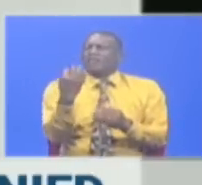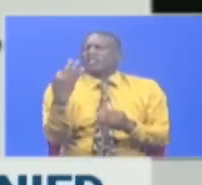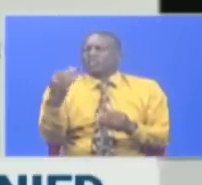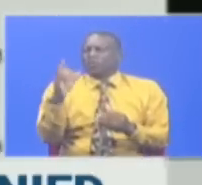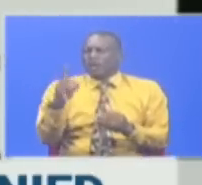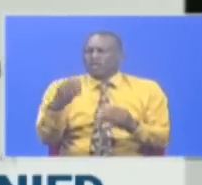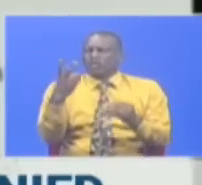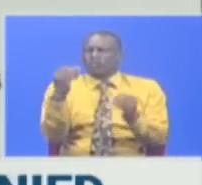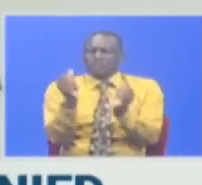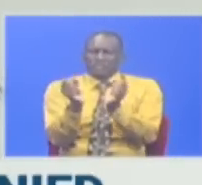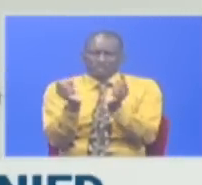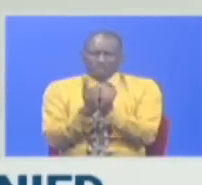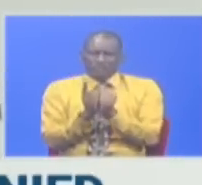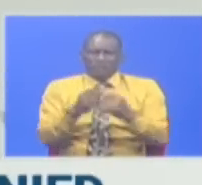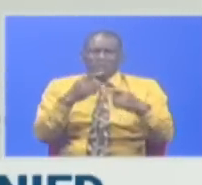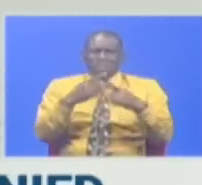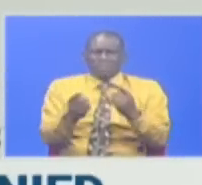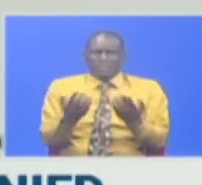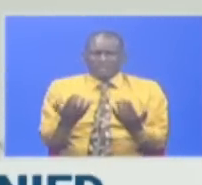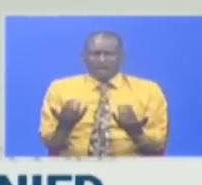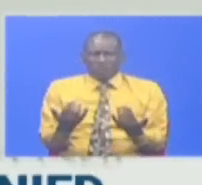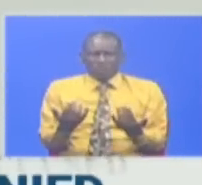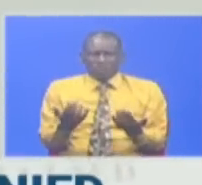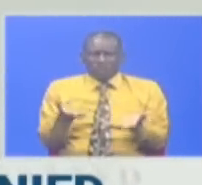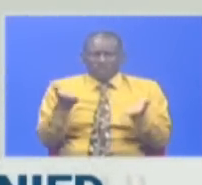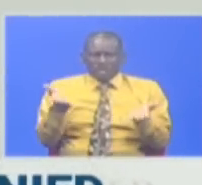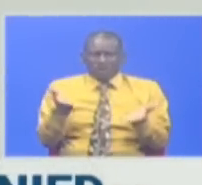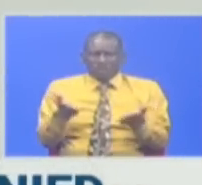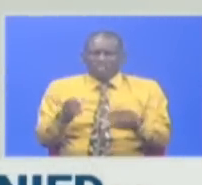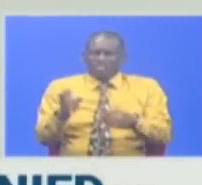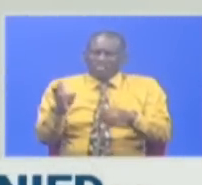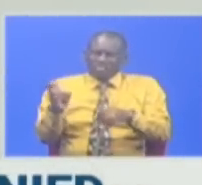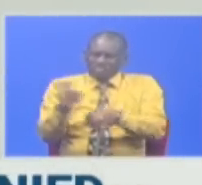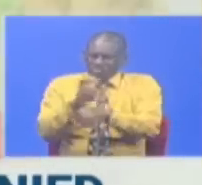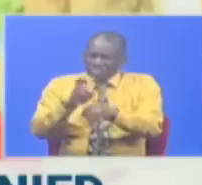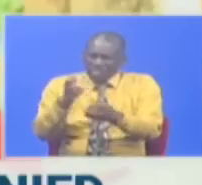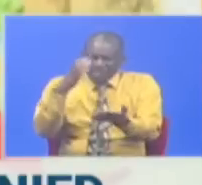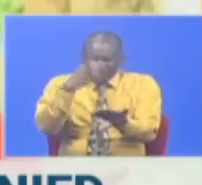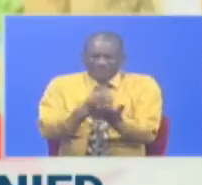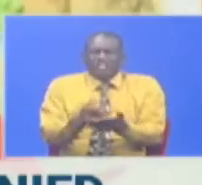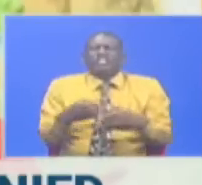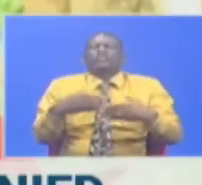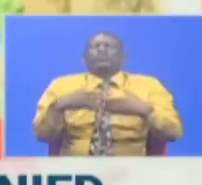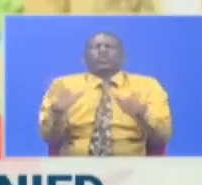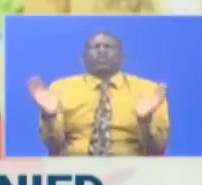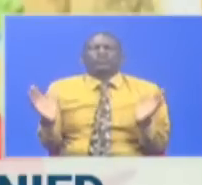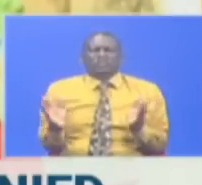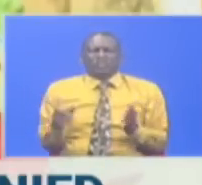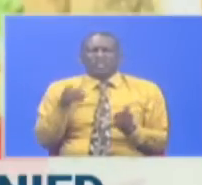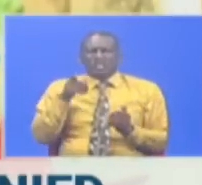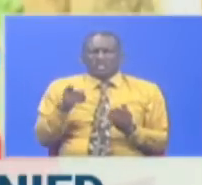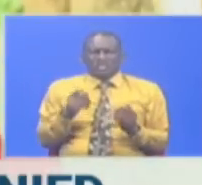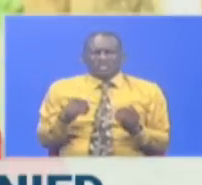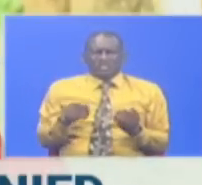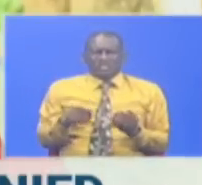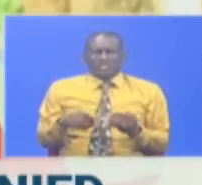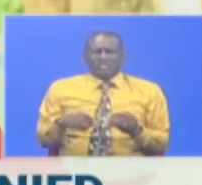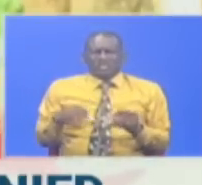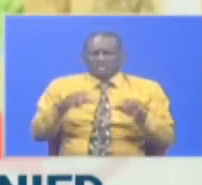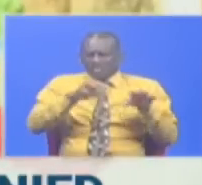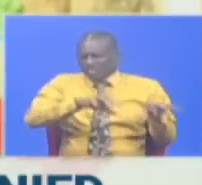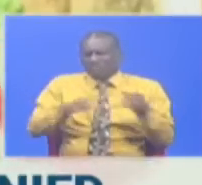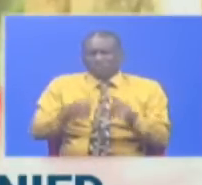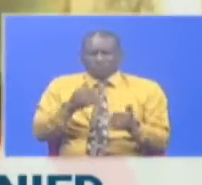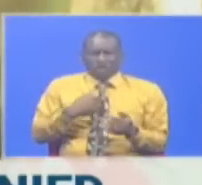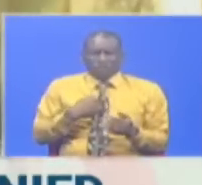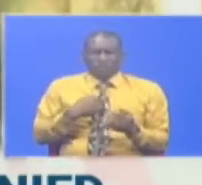1331/2011. But rather mysteriously, the testimonies disappeared. Hiyo ndiyo chungu ambayo tuko naye. Tuongea namna gani, na